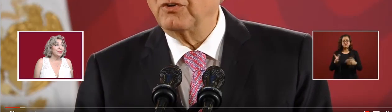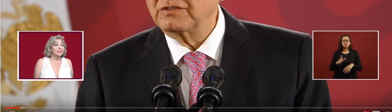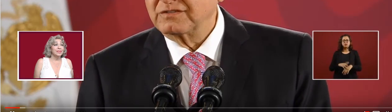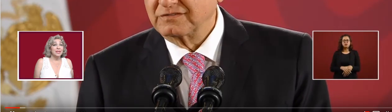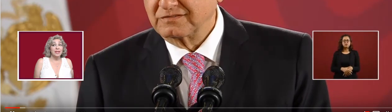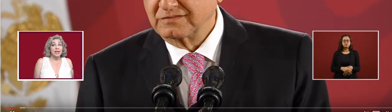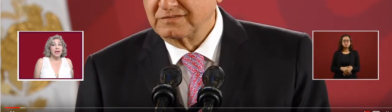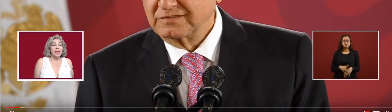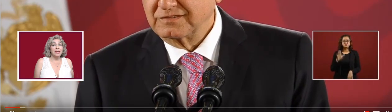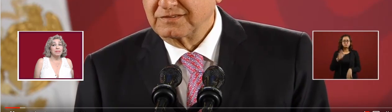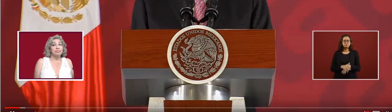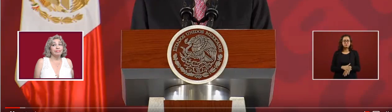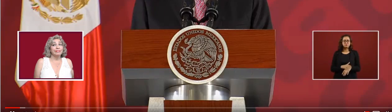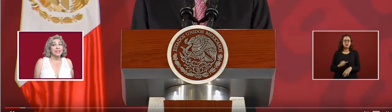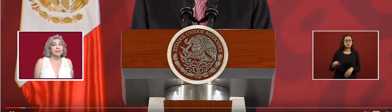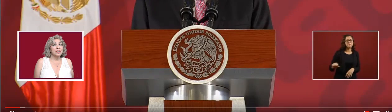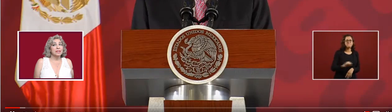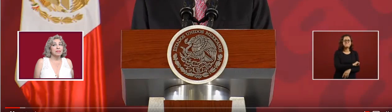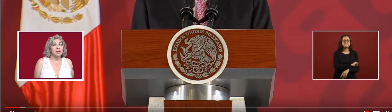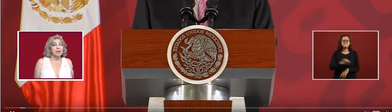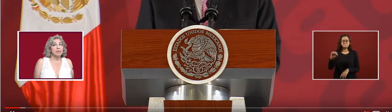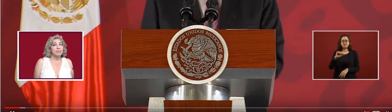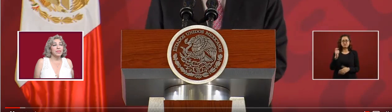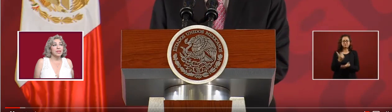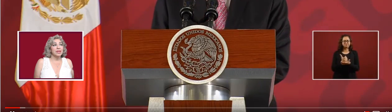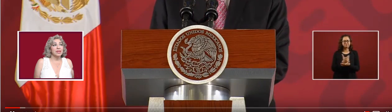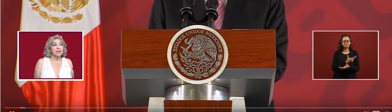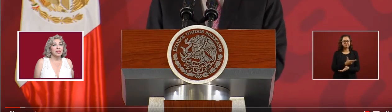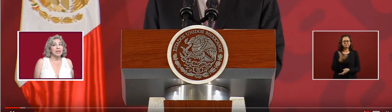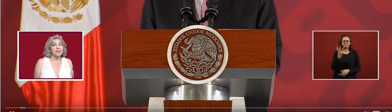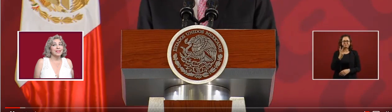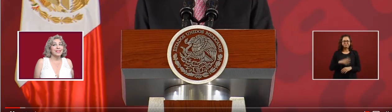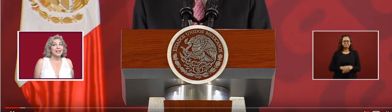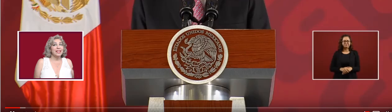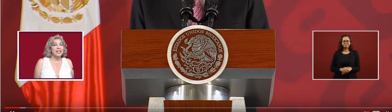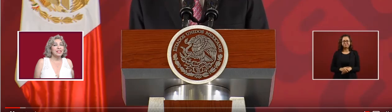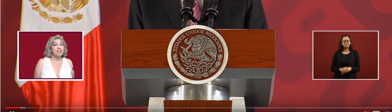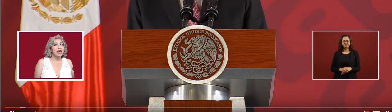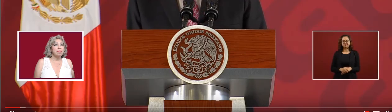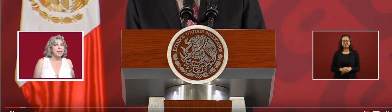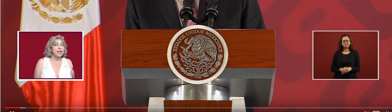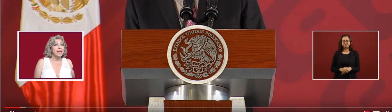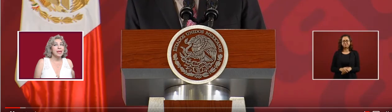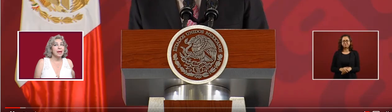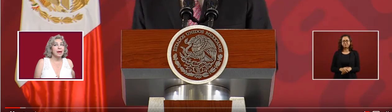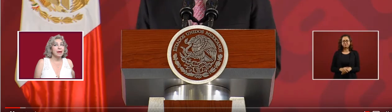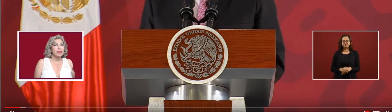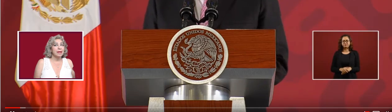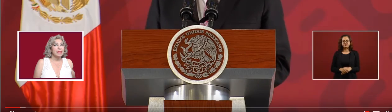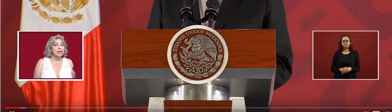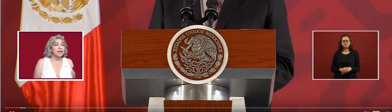that there not be